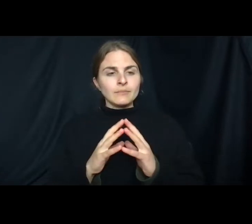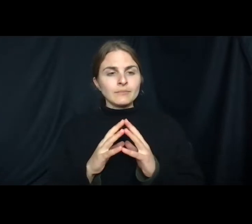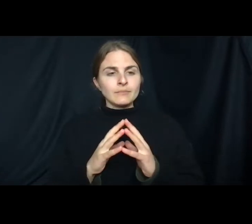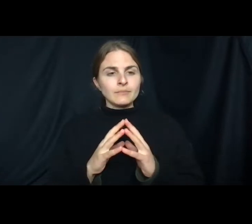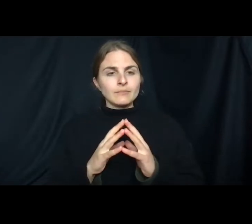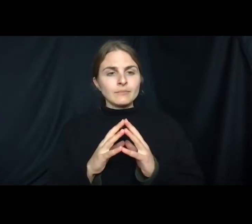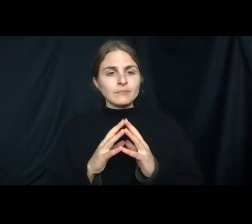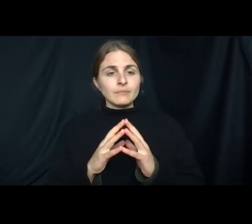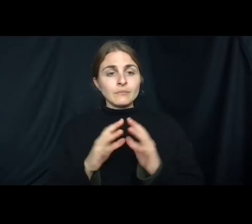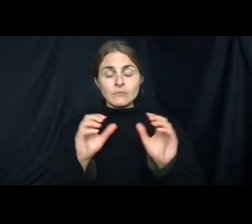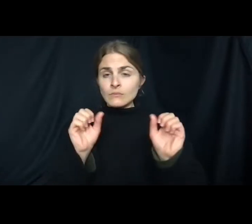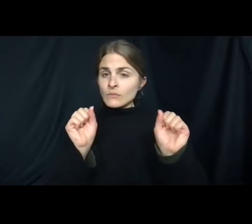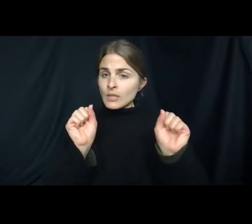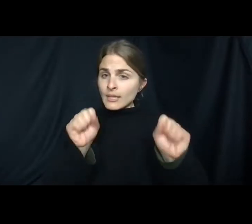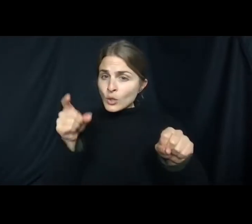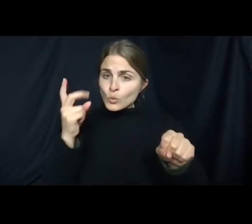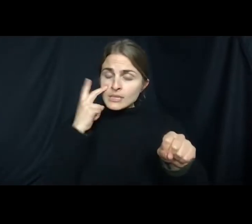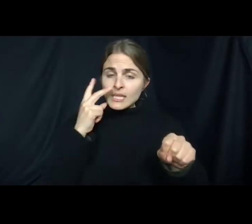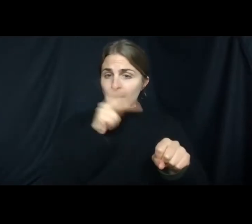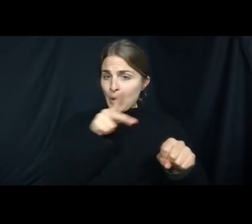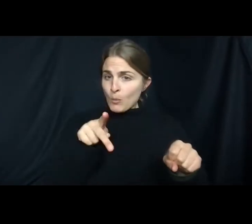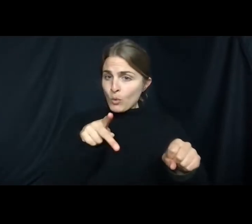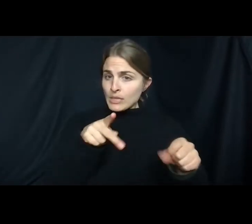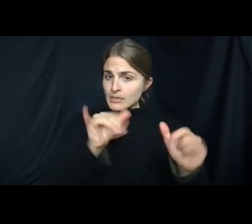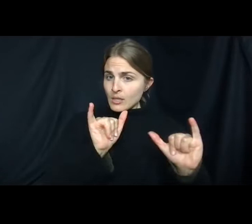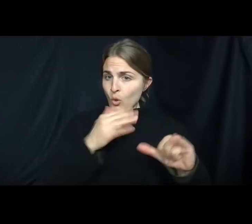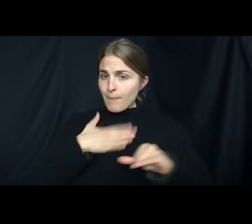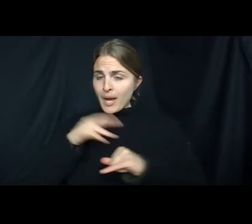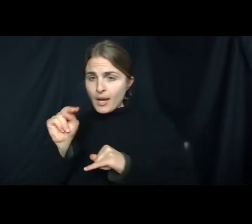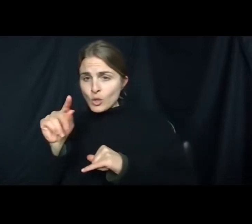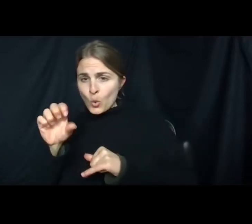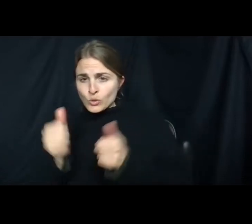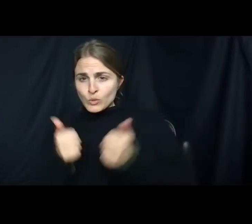pull up. Can you all see the slides still or my notes?